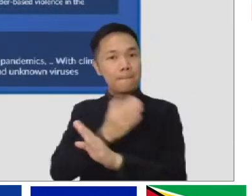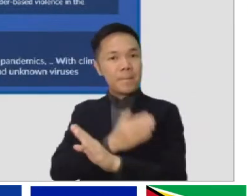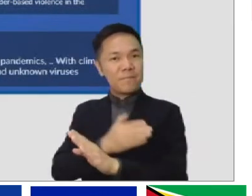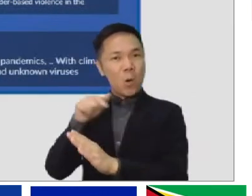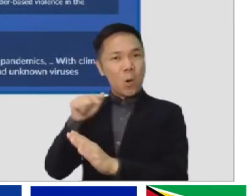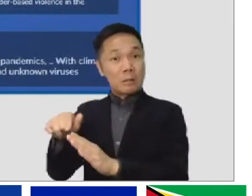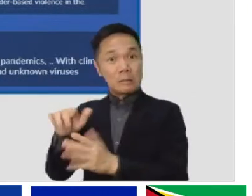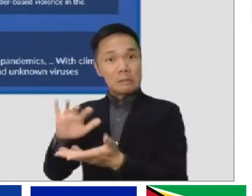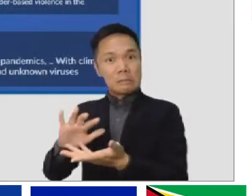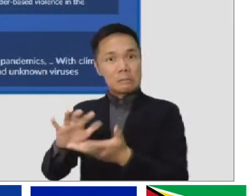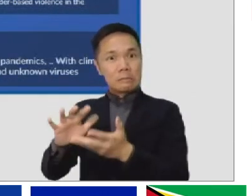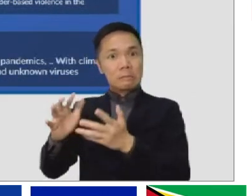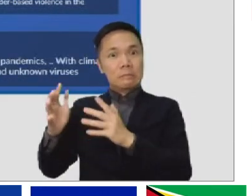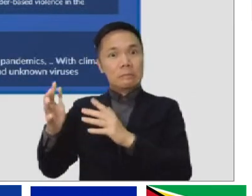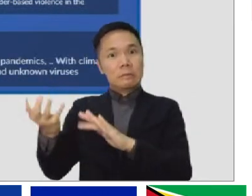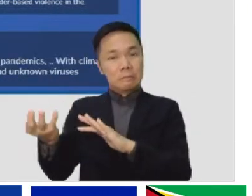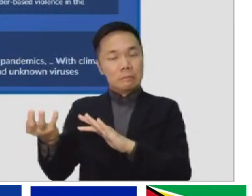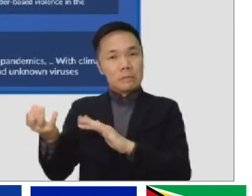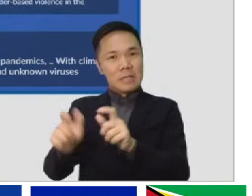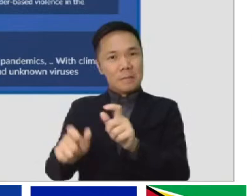the loss of lives.